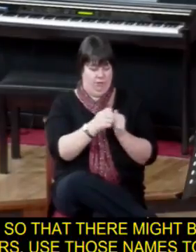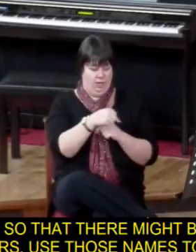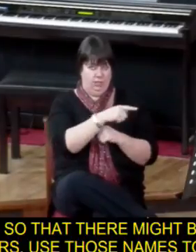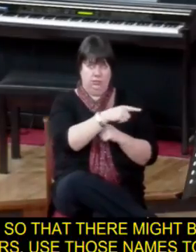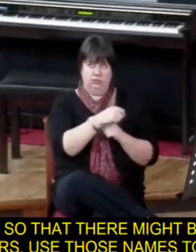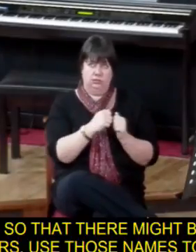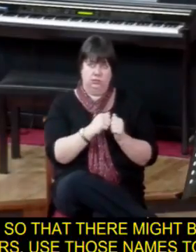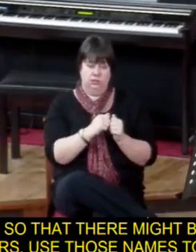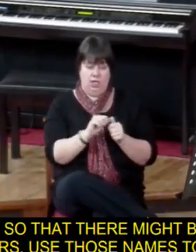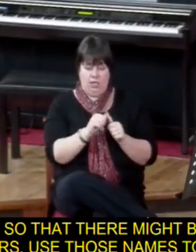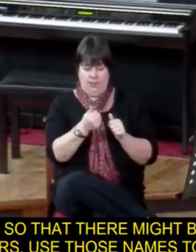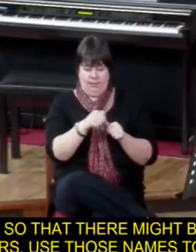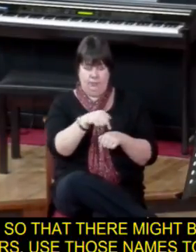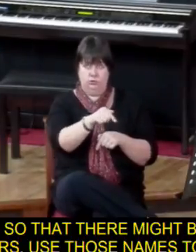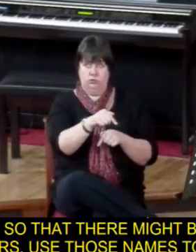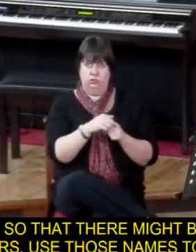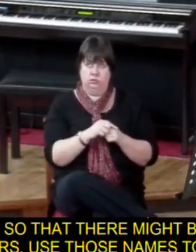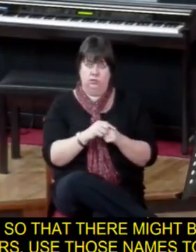almost take for granted every day.